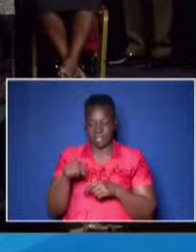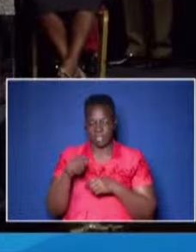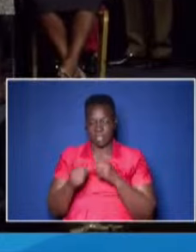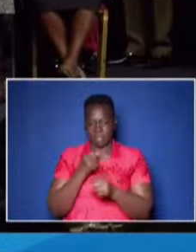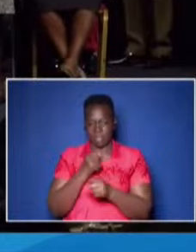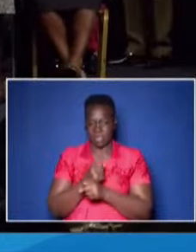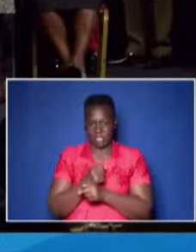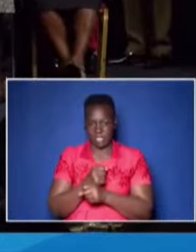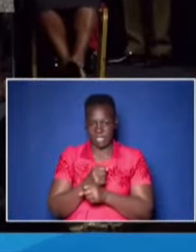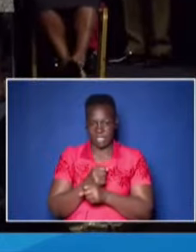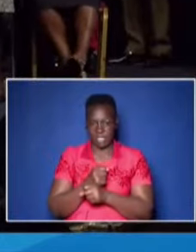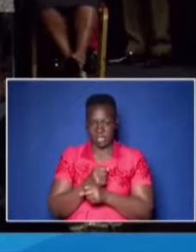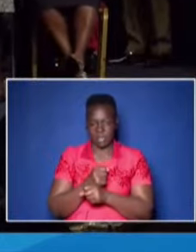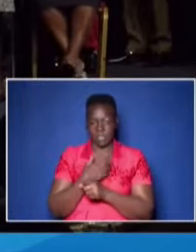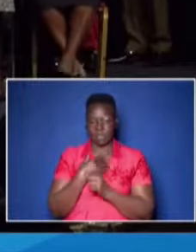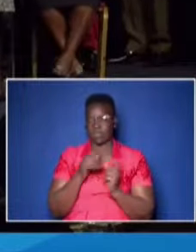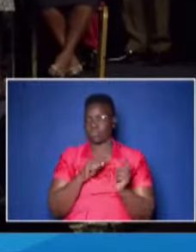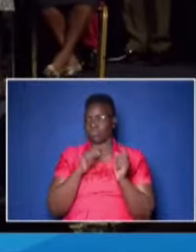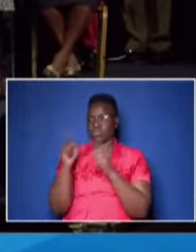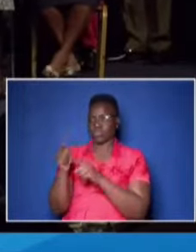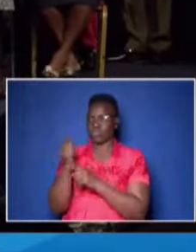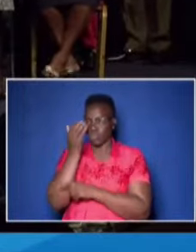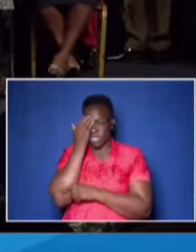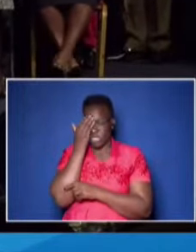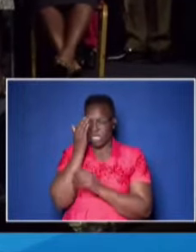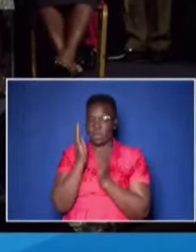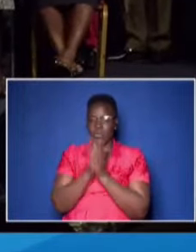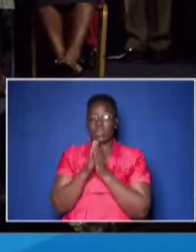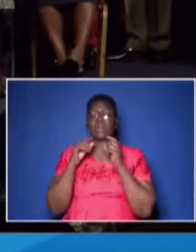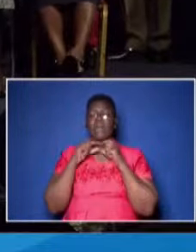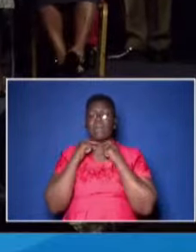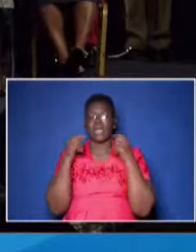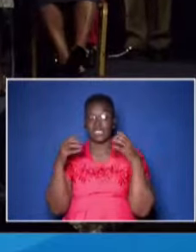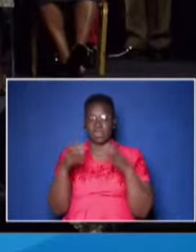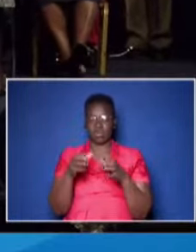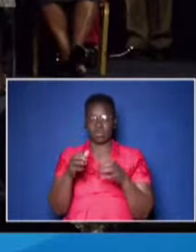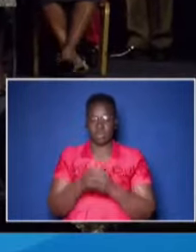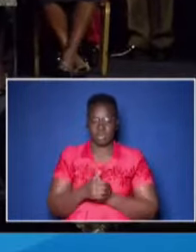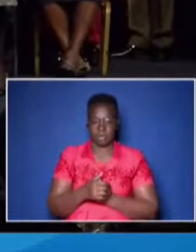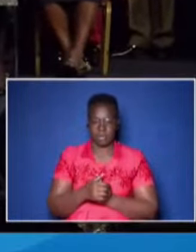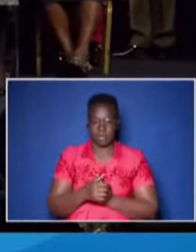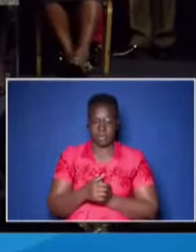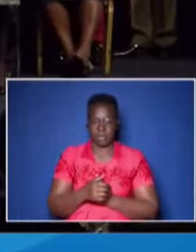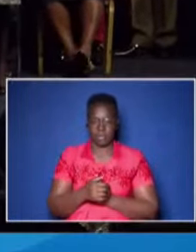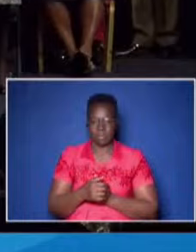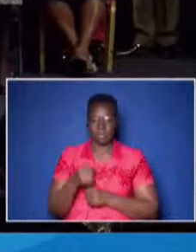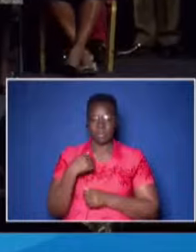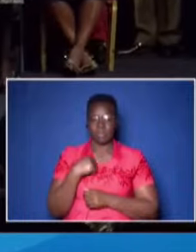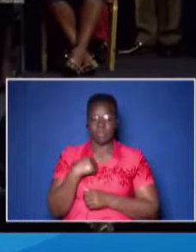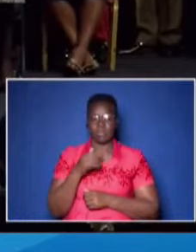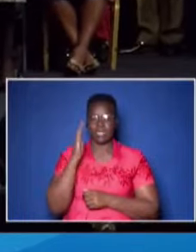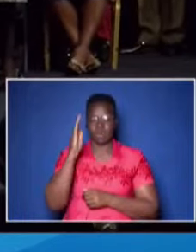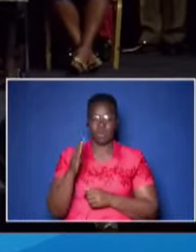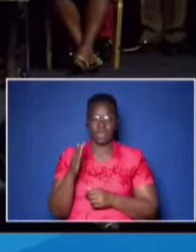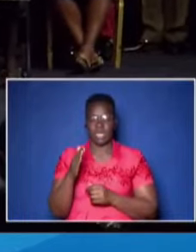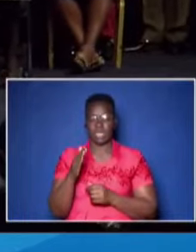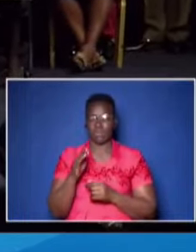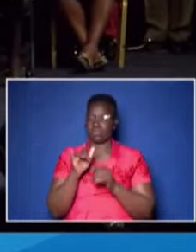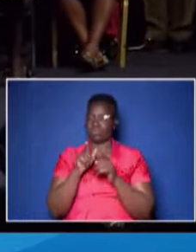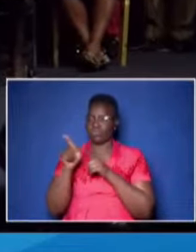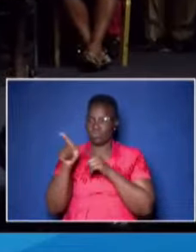year to Israel with pastors I will guide the